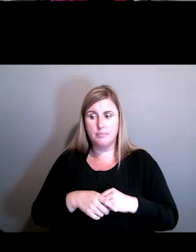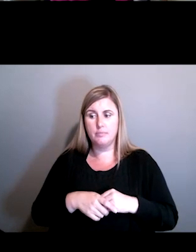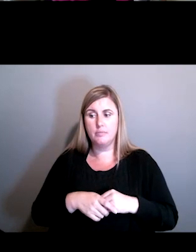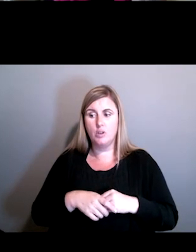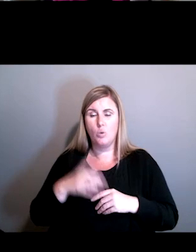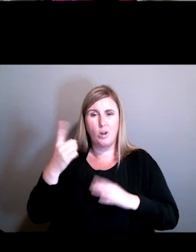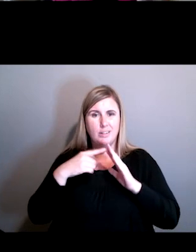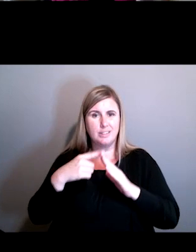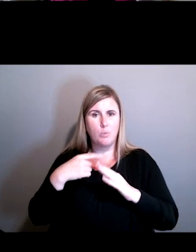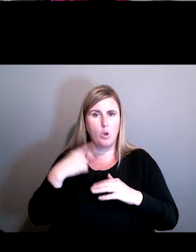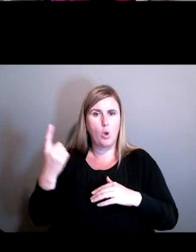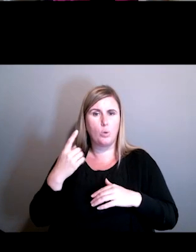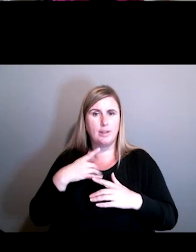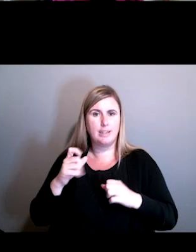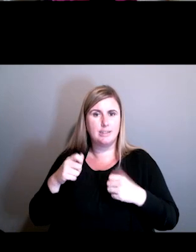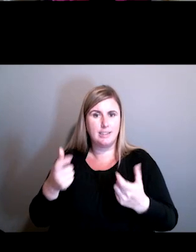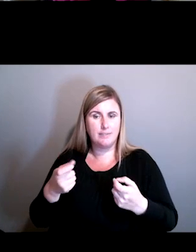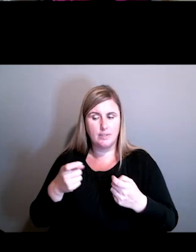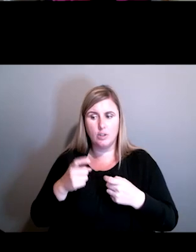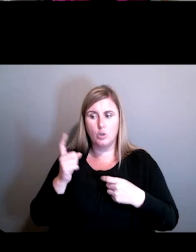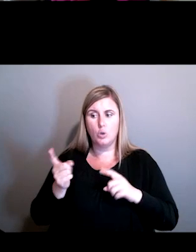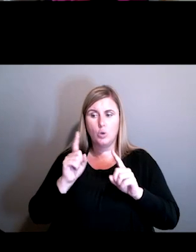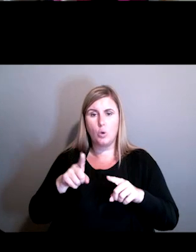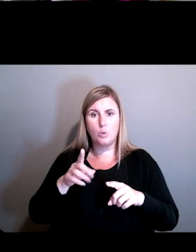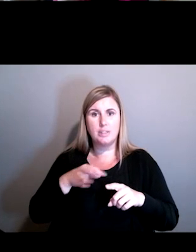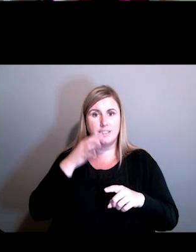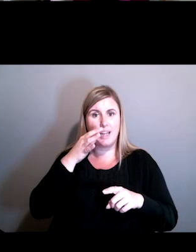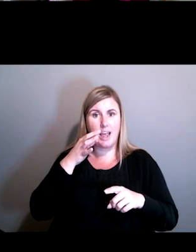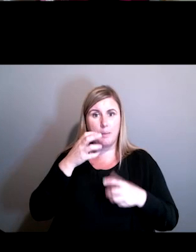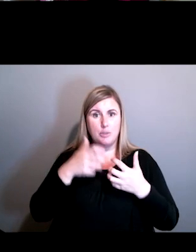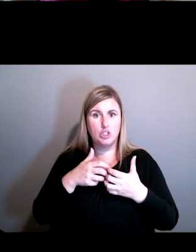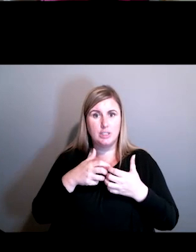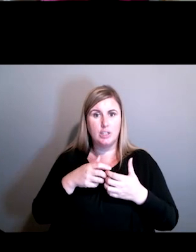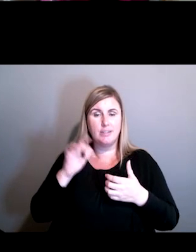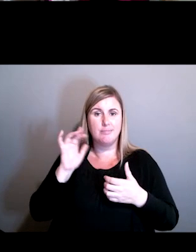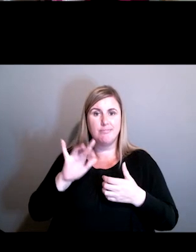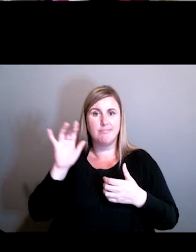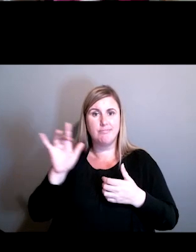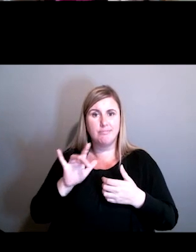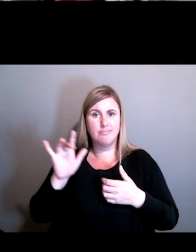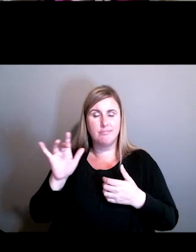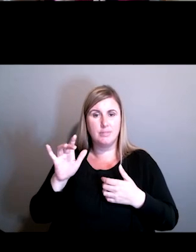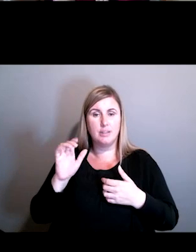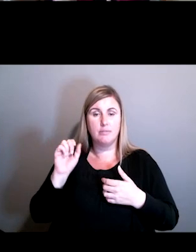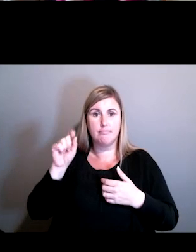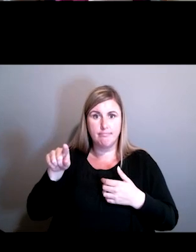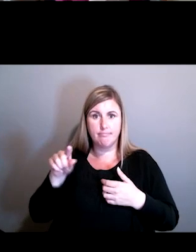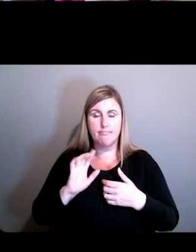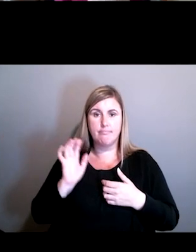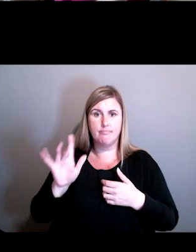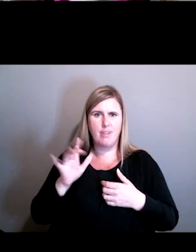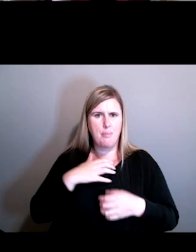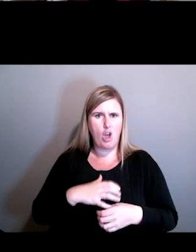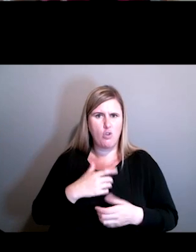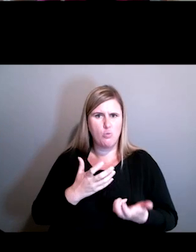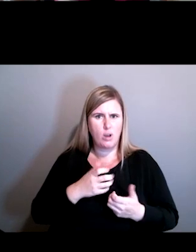is you go to the snack vending machine and you go and you hit that button and you put your money in and you hit the button because you're hungry and you want your snack and the snack doesn't